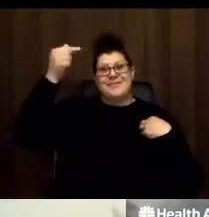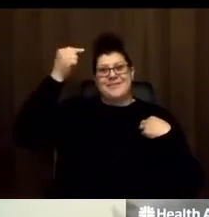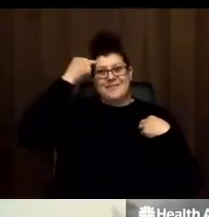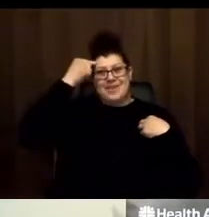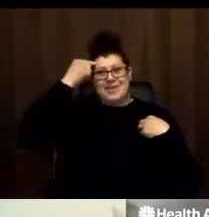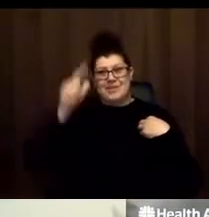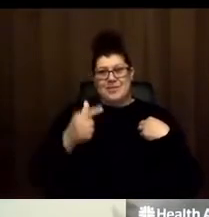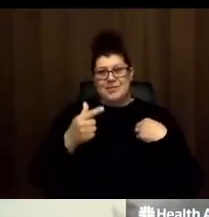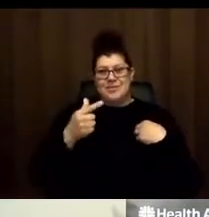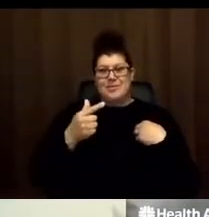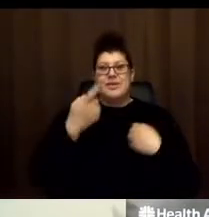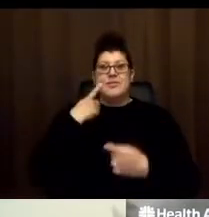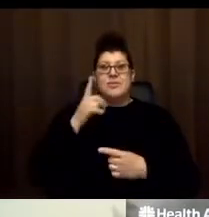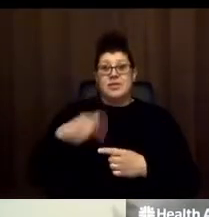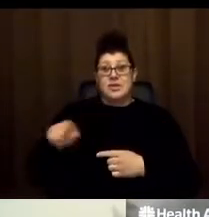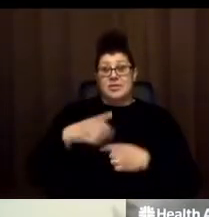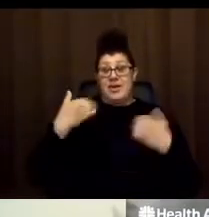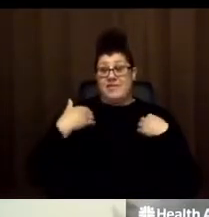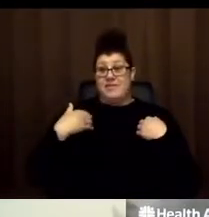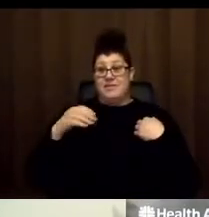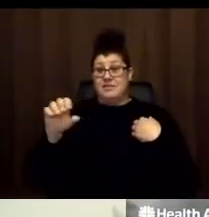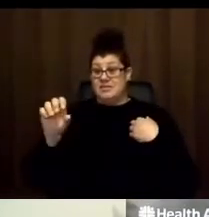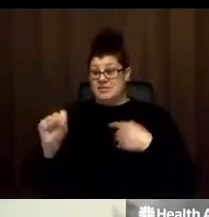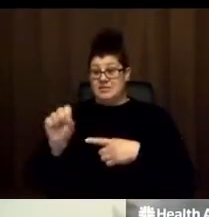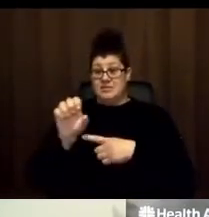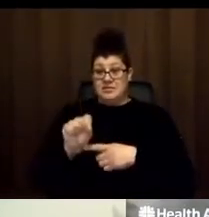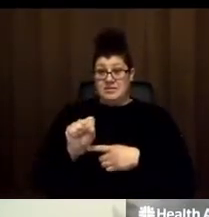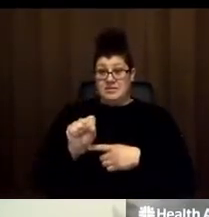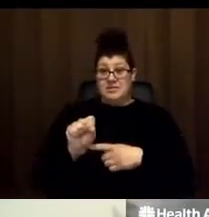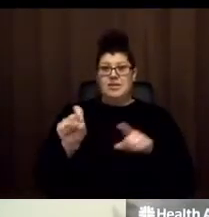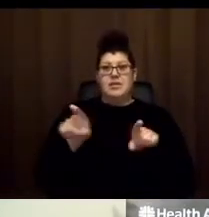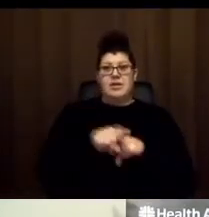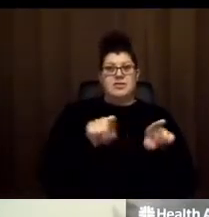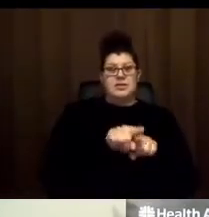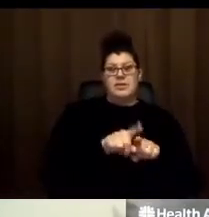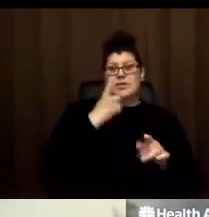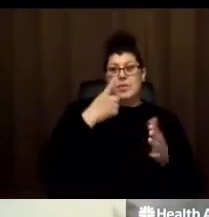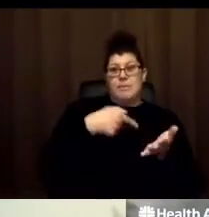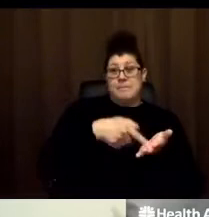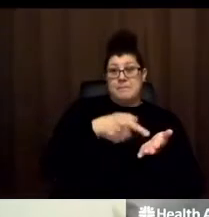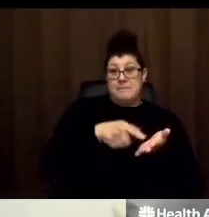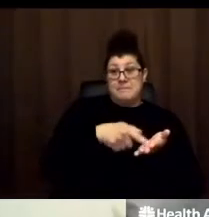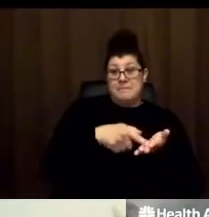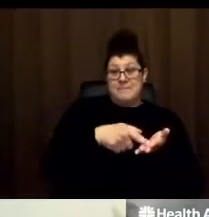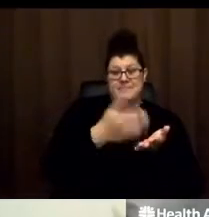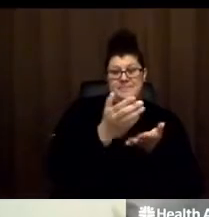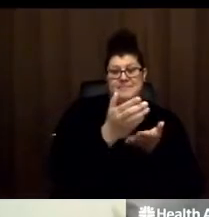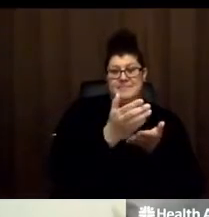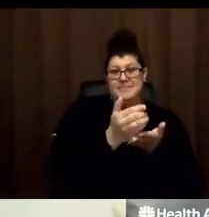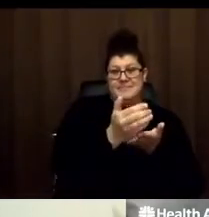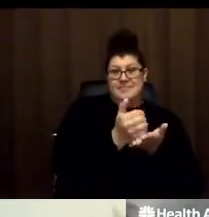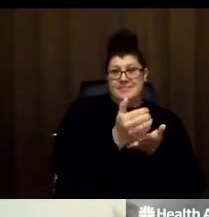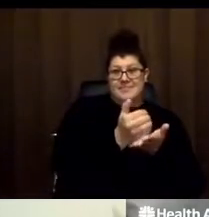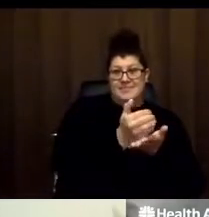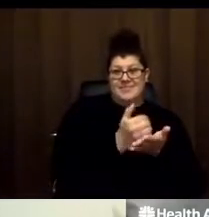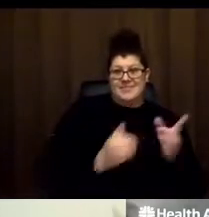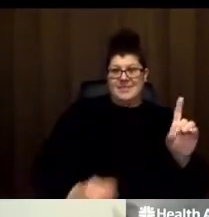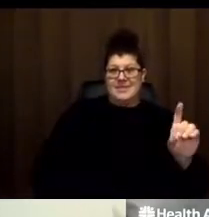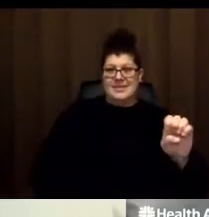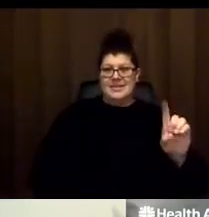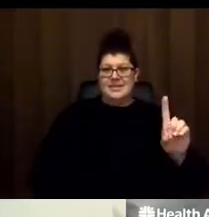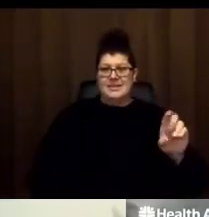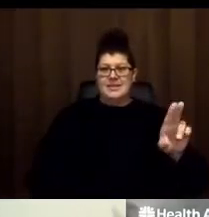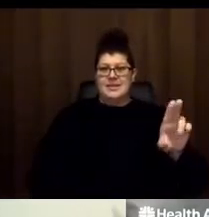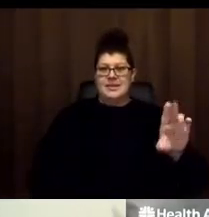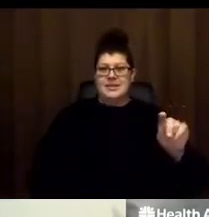paid into both Social Security and Medicare through payroll deductions. Now, these payments are in part the source of your Social Security